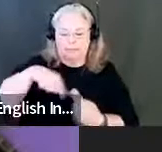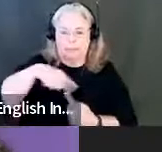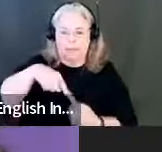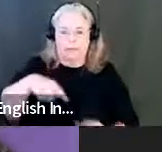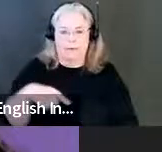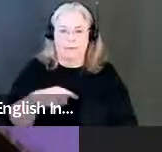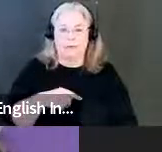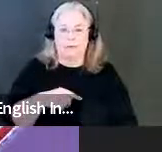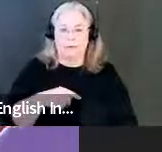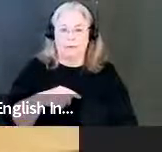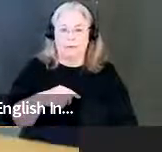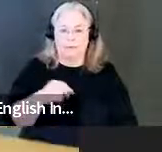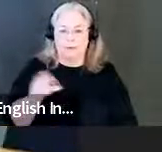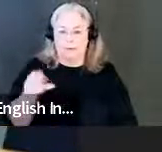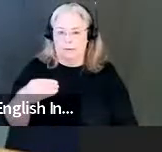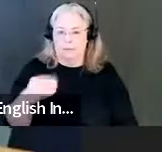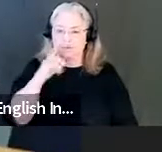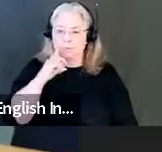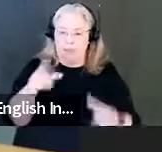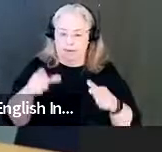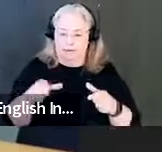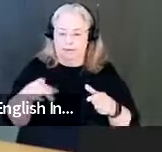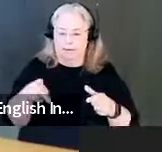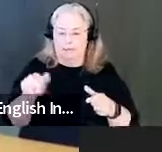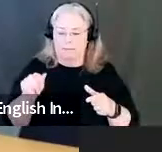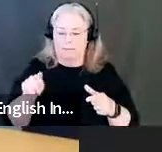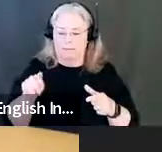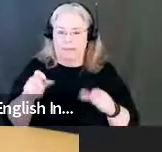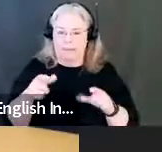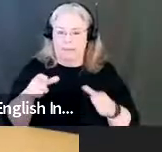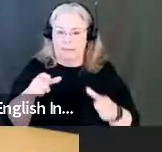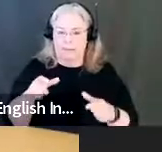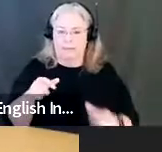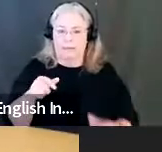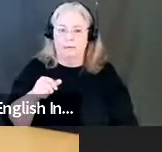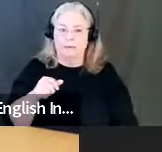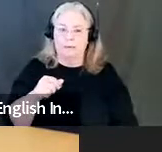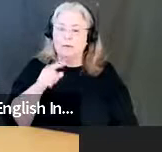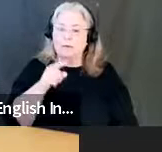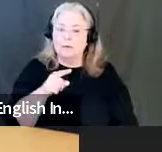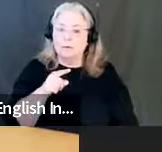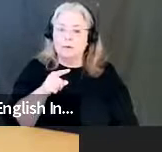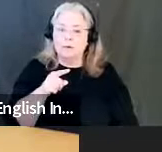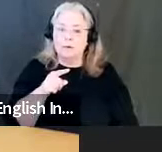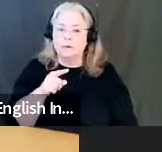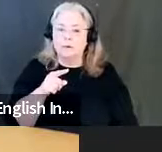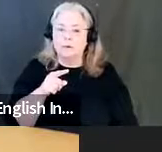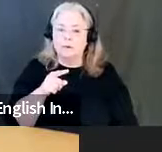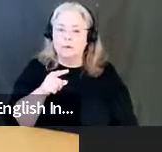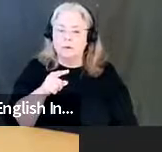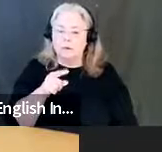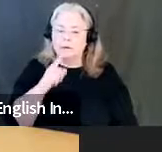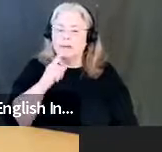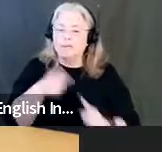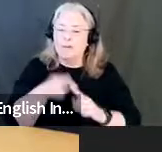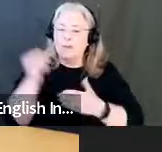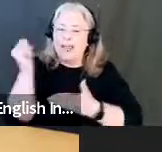So I've got some rotation for my plate. And so these are these casters from the art